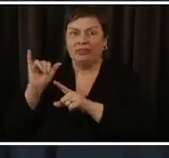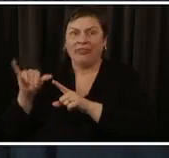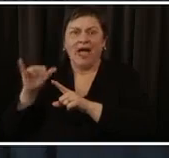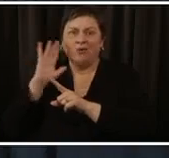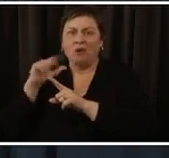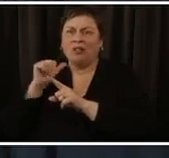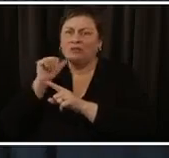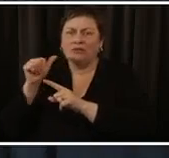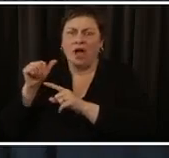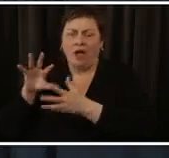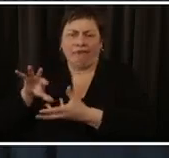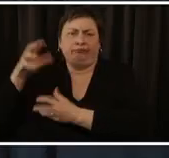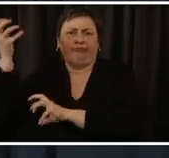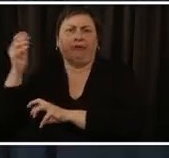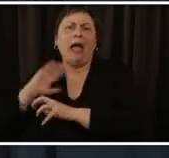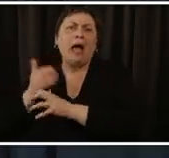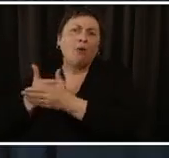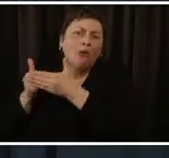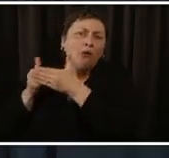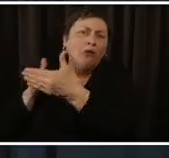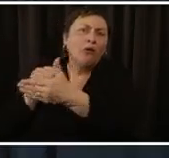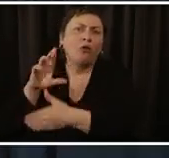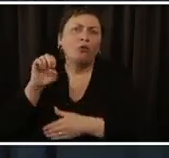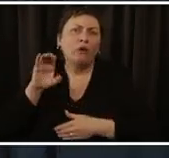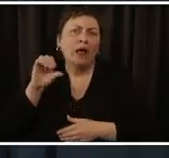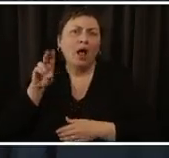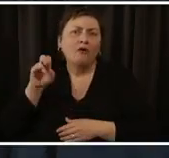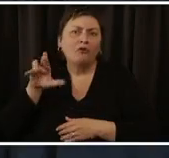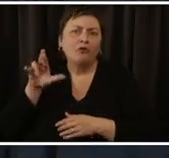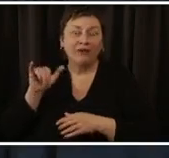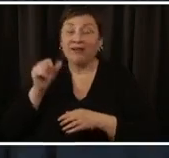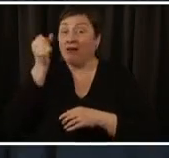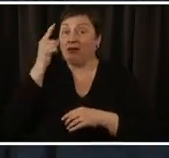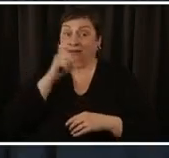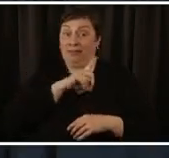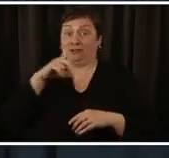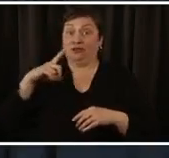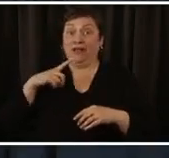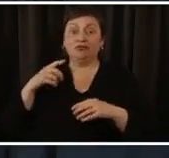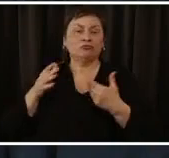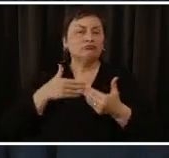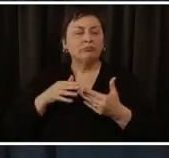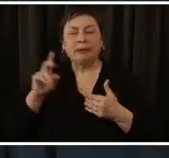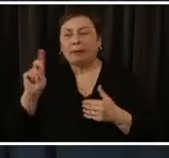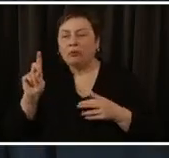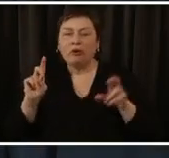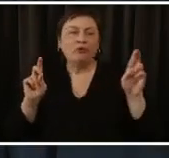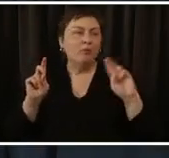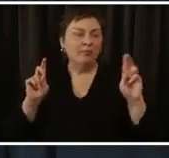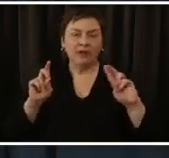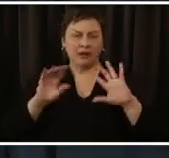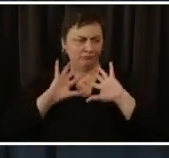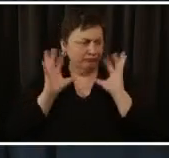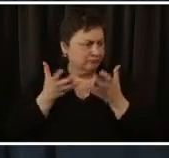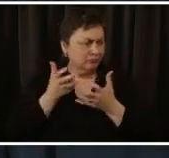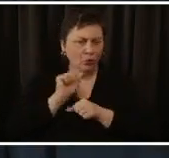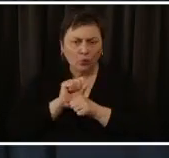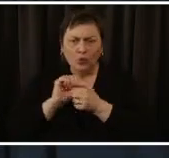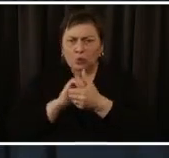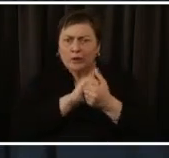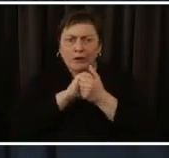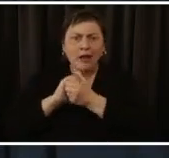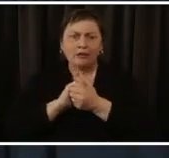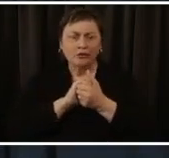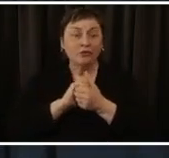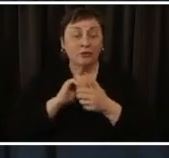exploring with Republicans and Democrats in the legislature the opportunity to do that. It's one of the things that we heard from many people